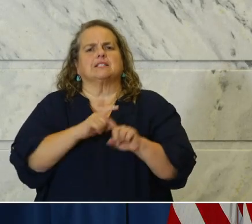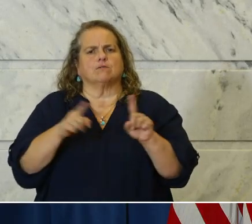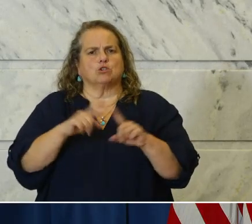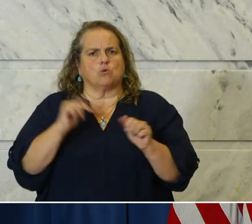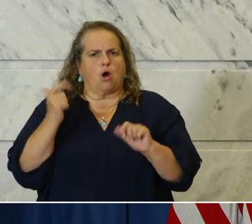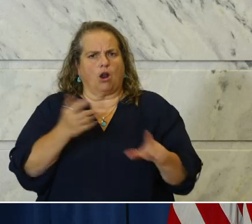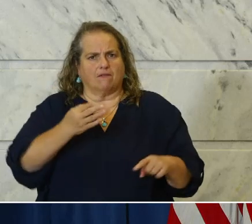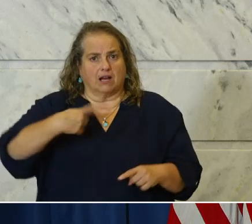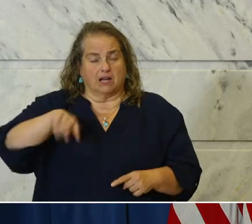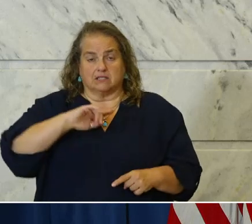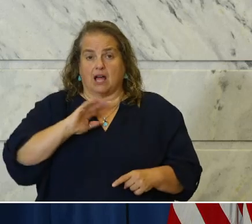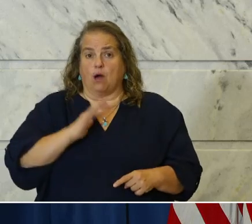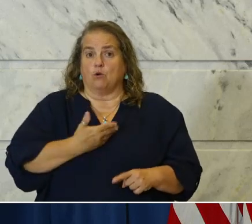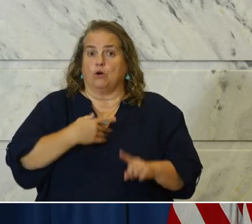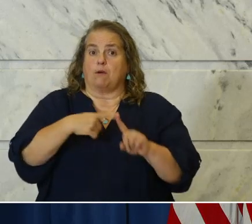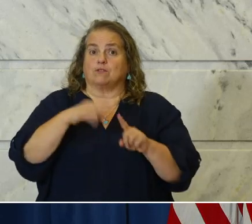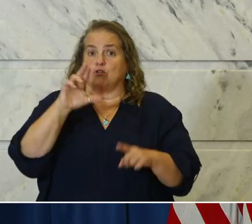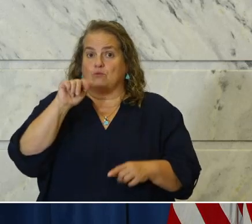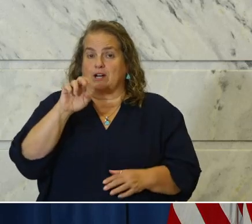Our positivity rate,